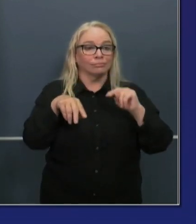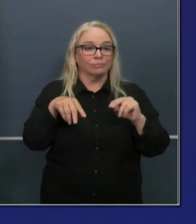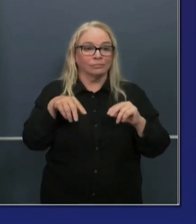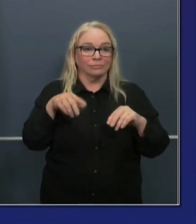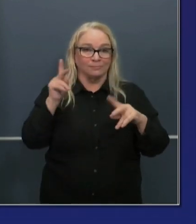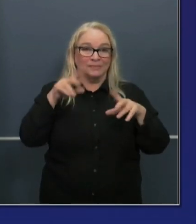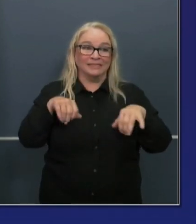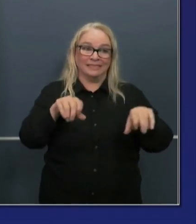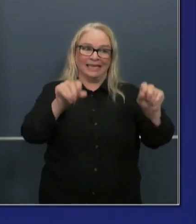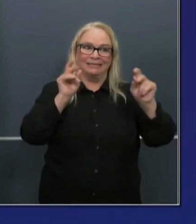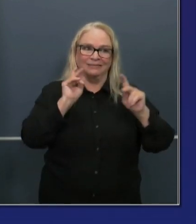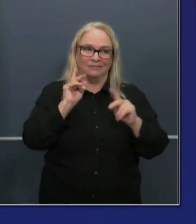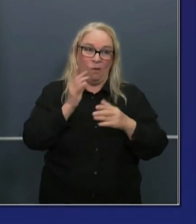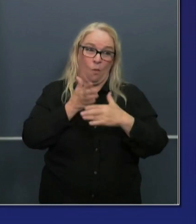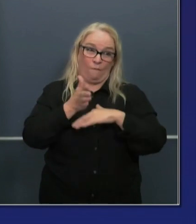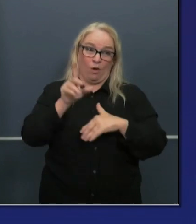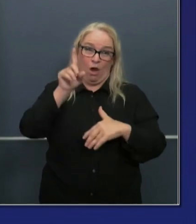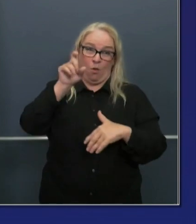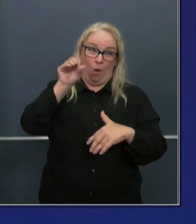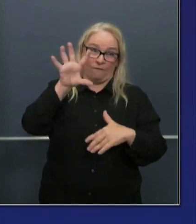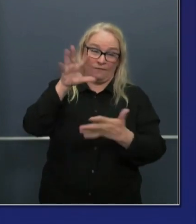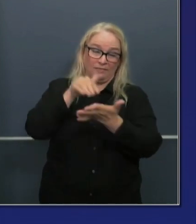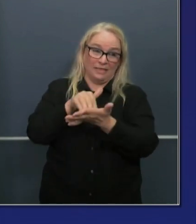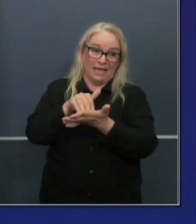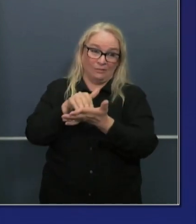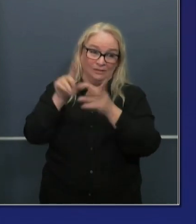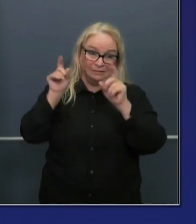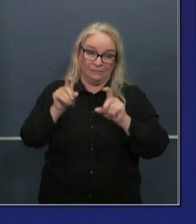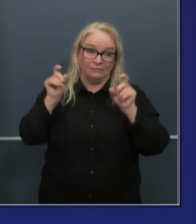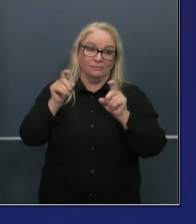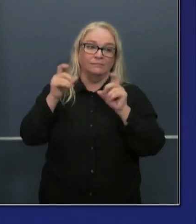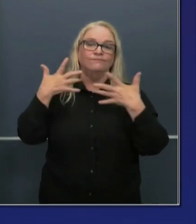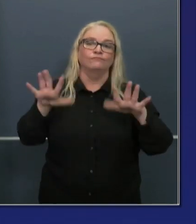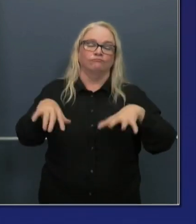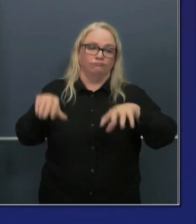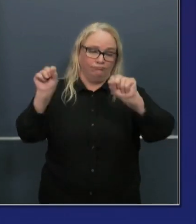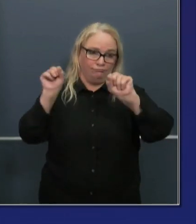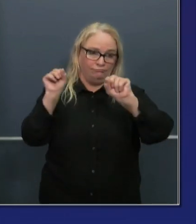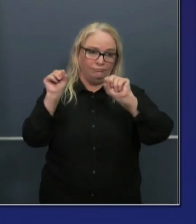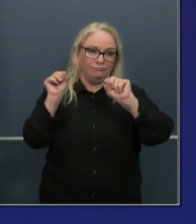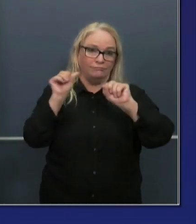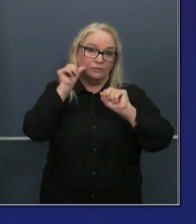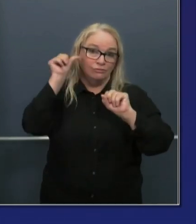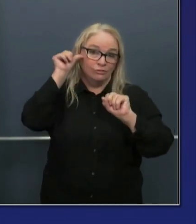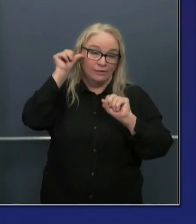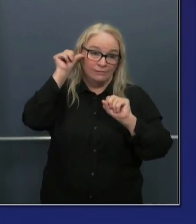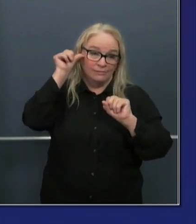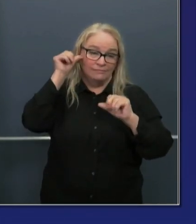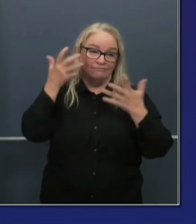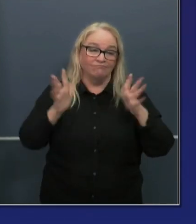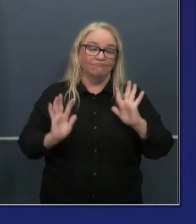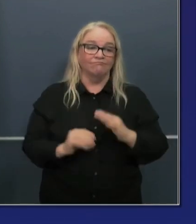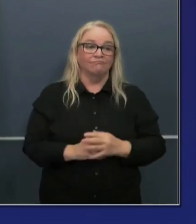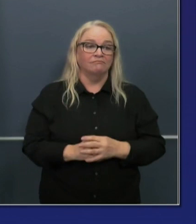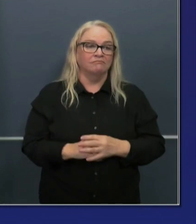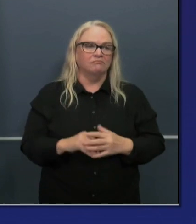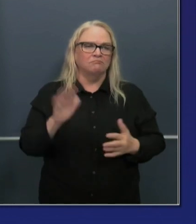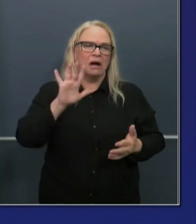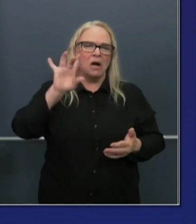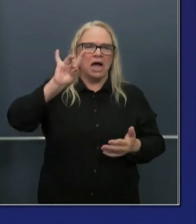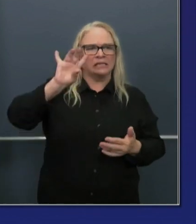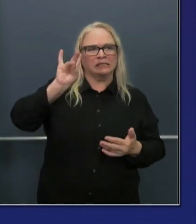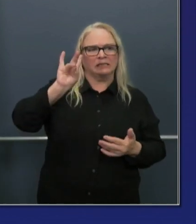over 105,000 tests that we reported yesterday, about 87,000 tests that